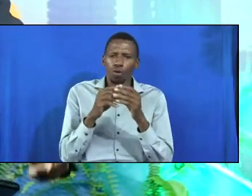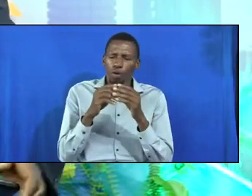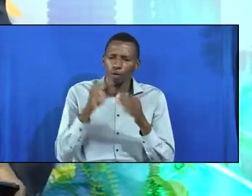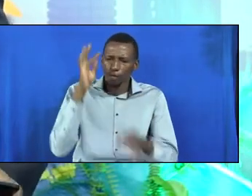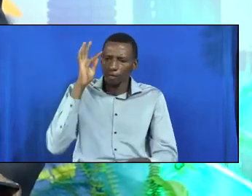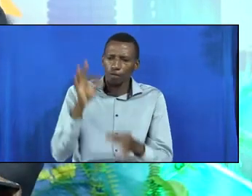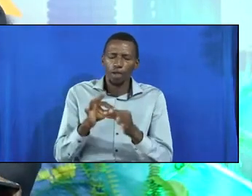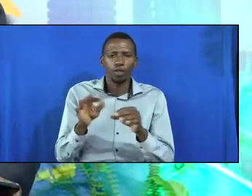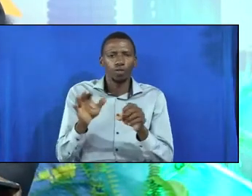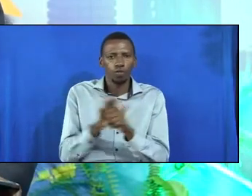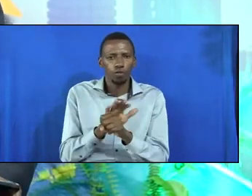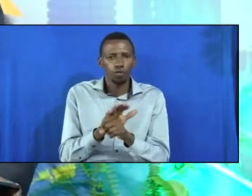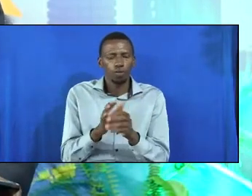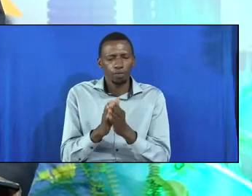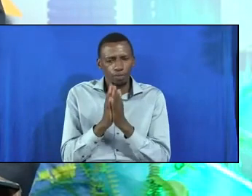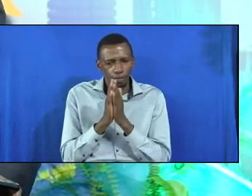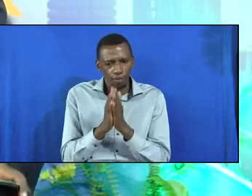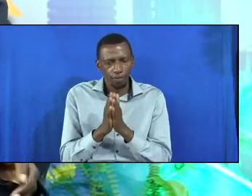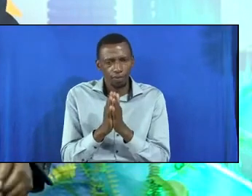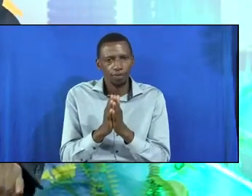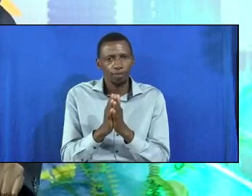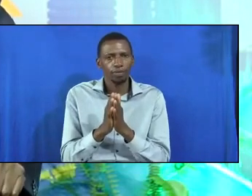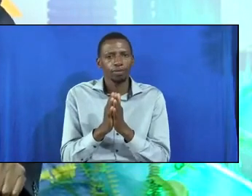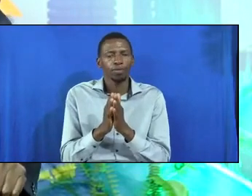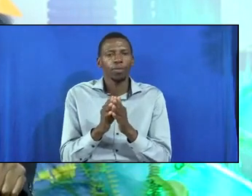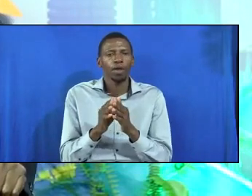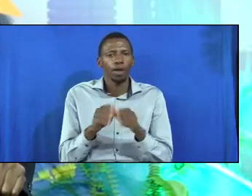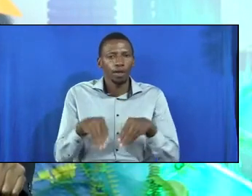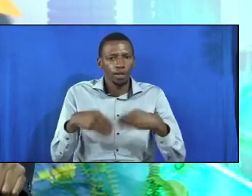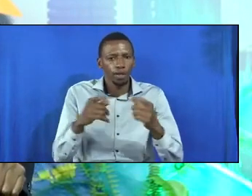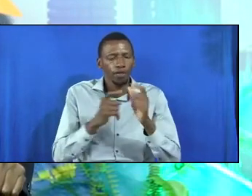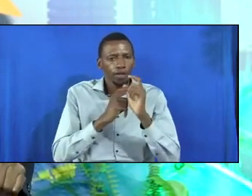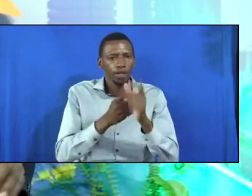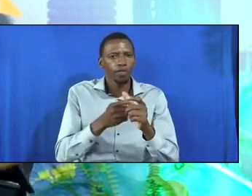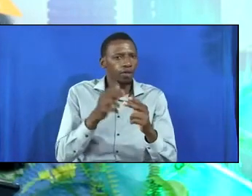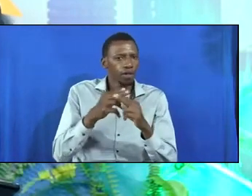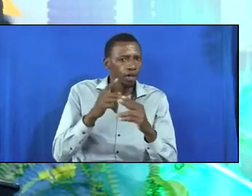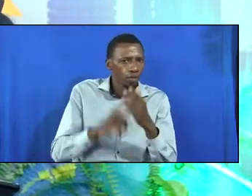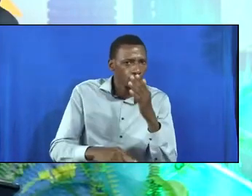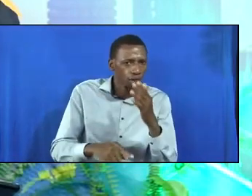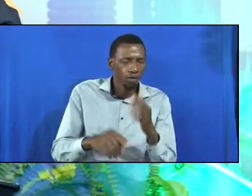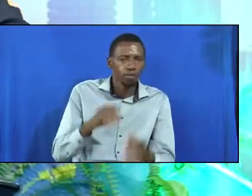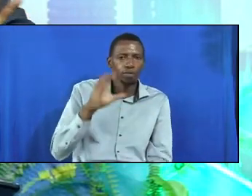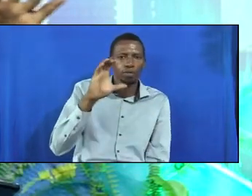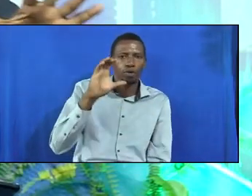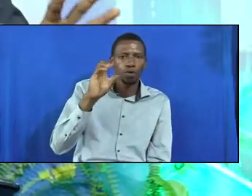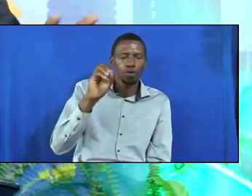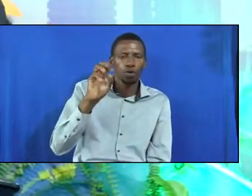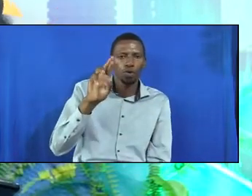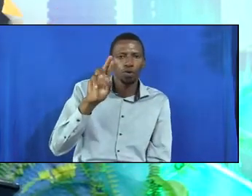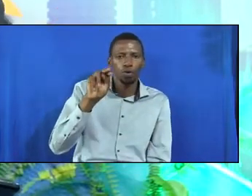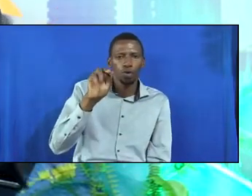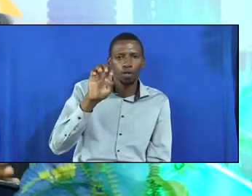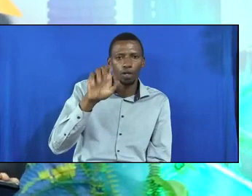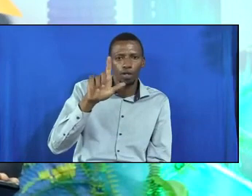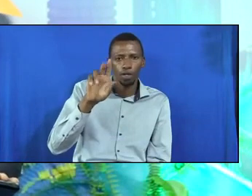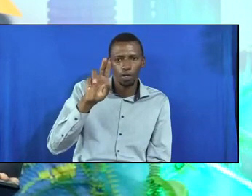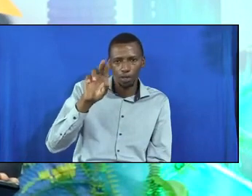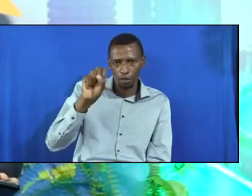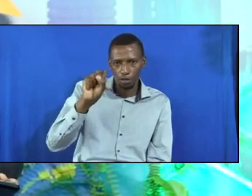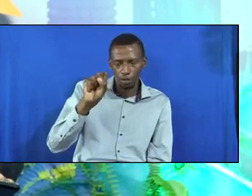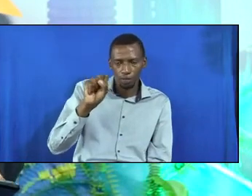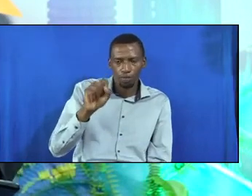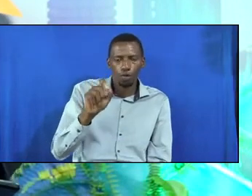gifts until they went to God as a memorial, and that was Cornelius. A certain family has been so keenly following